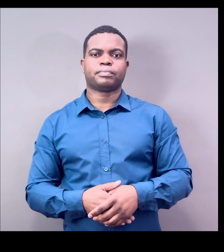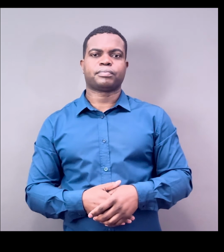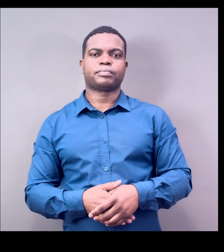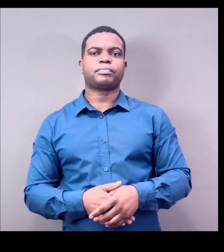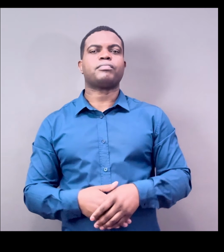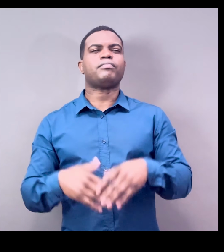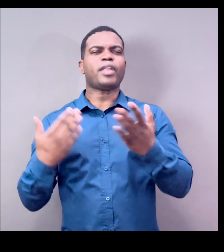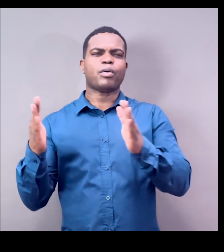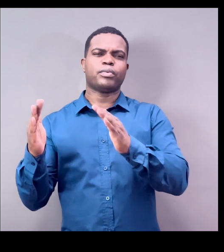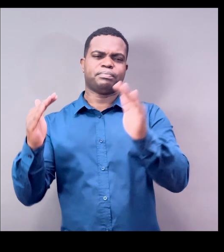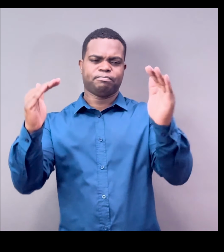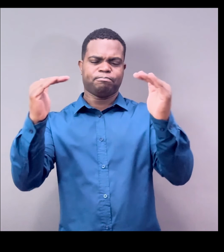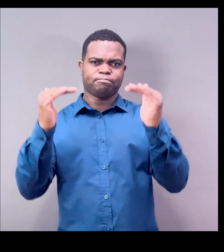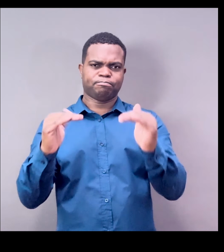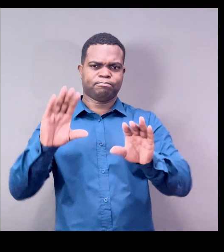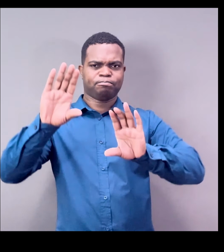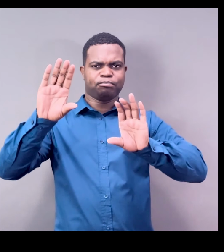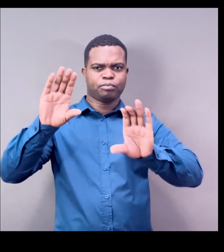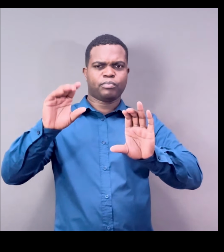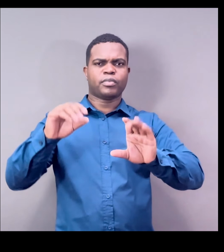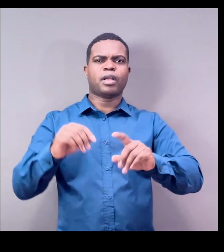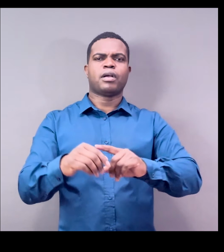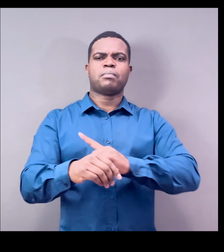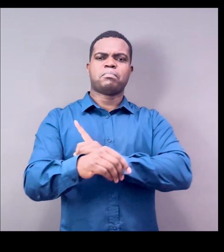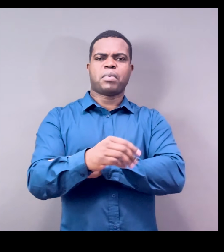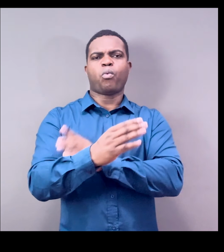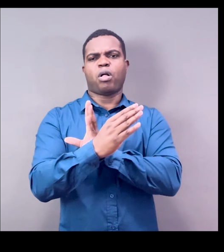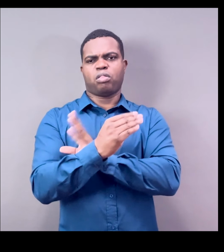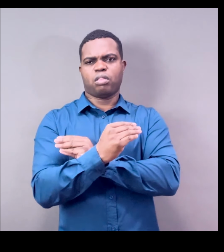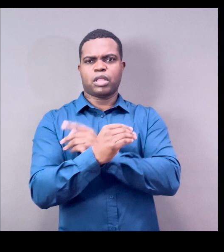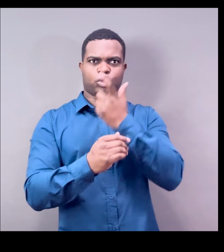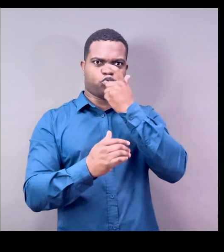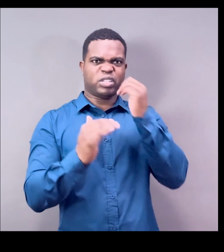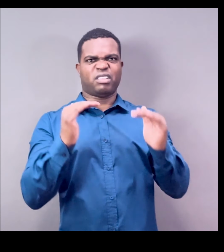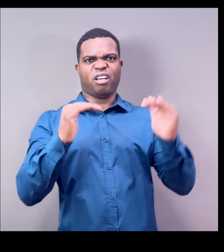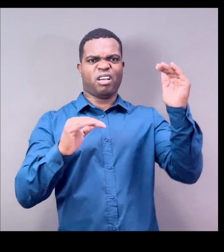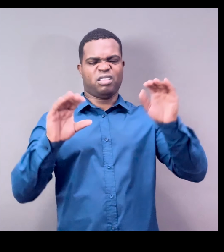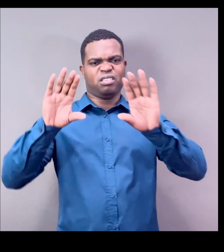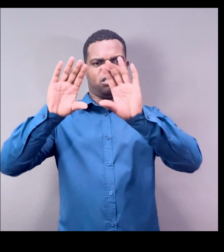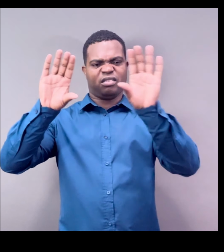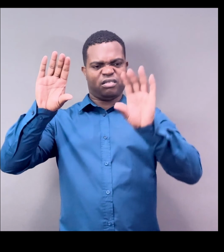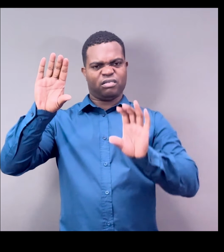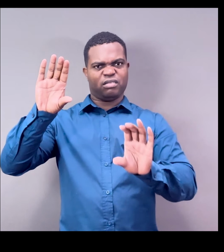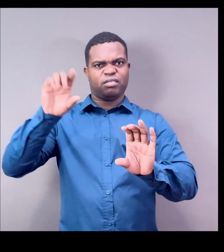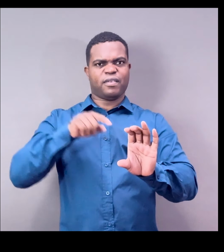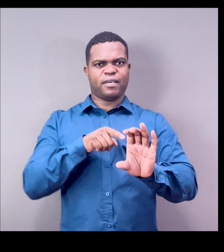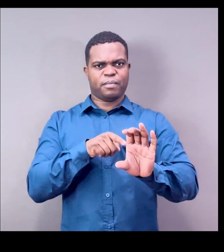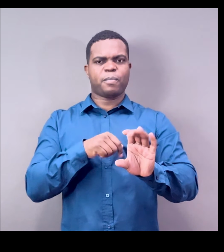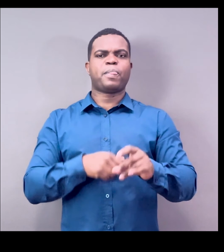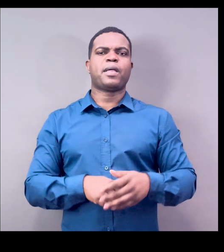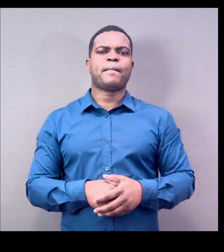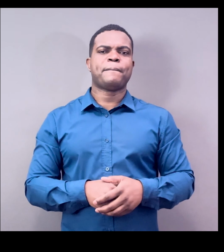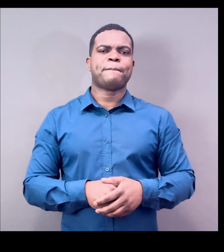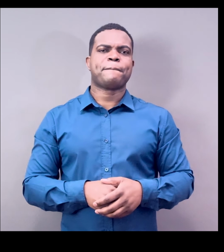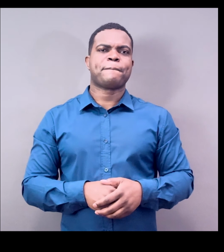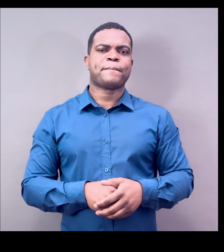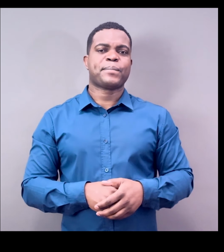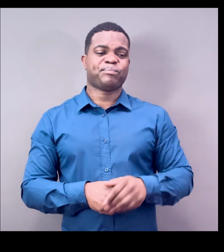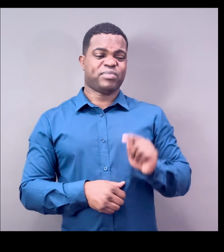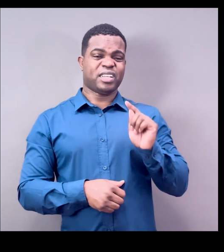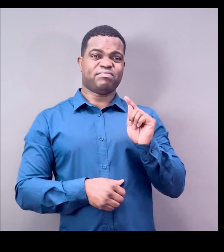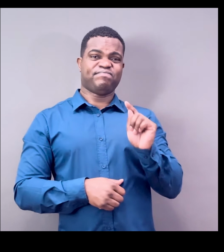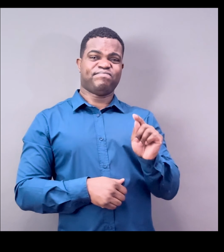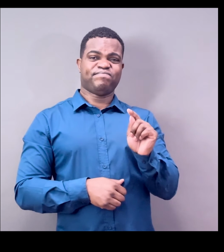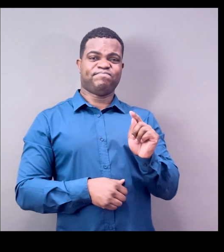Let's talk about the low power, high interest, low power, low interest. So the low power,